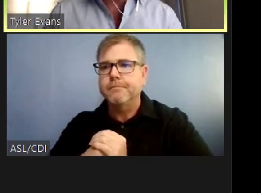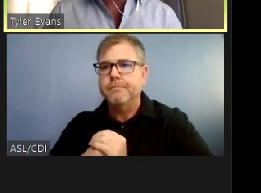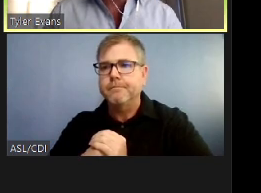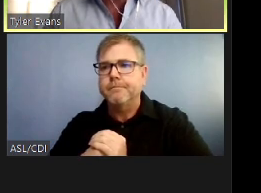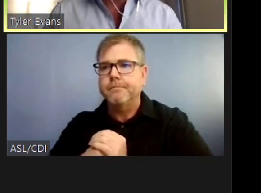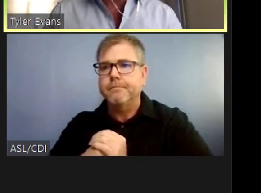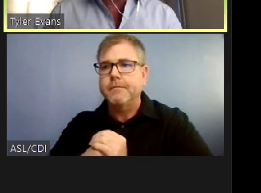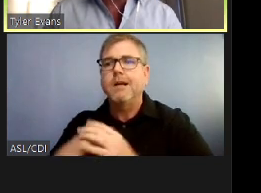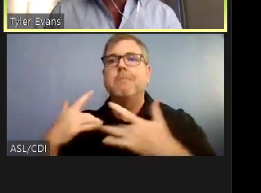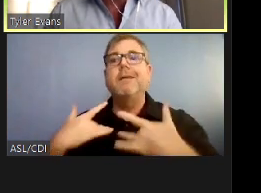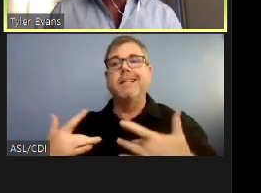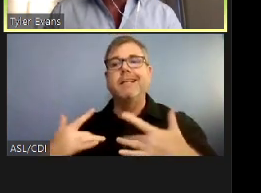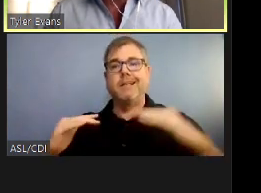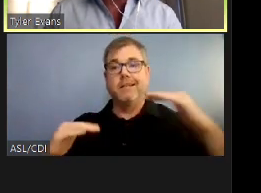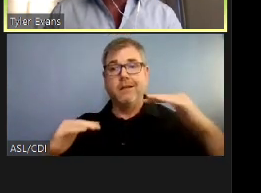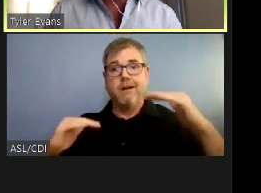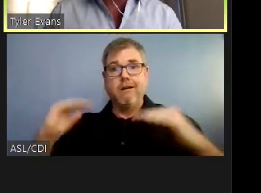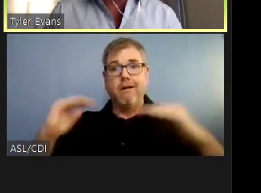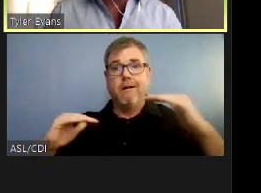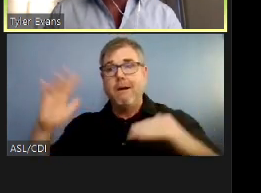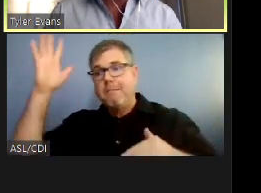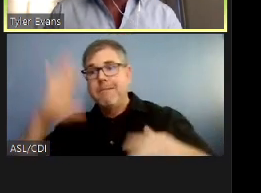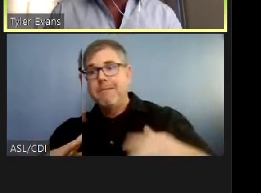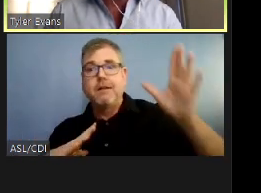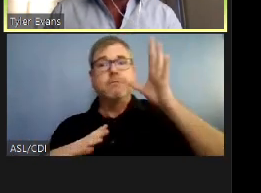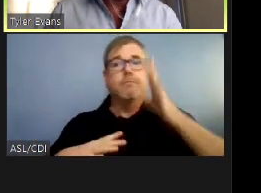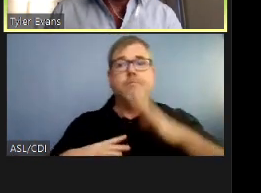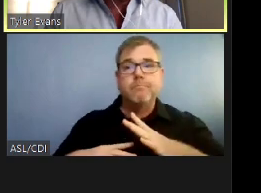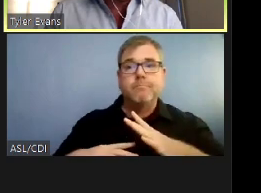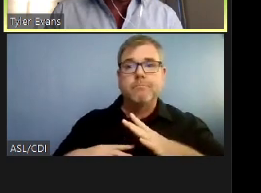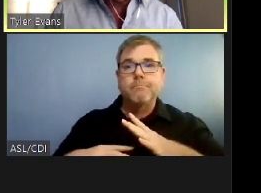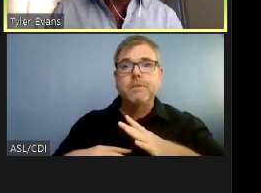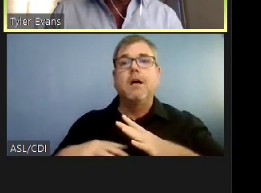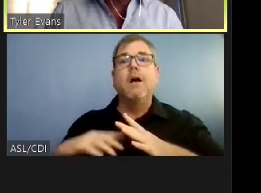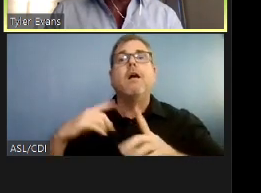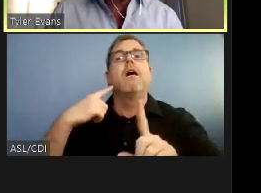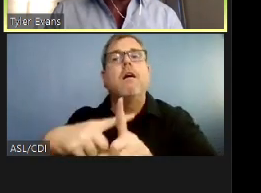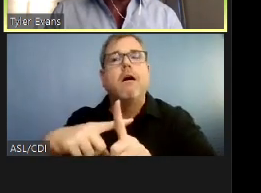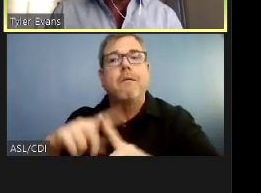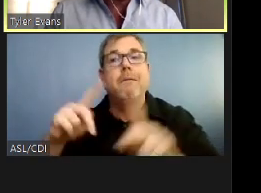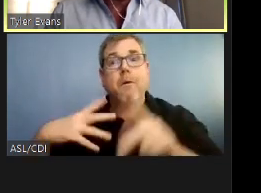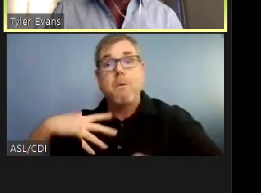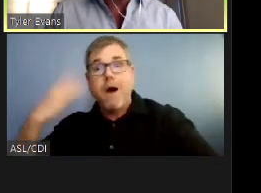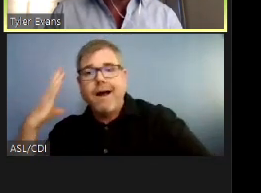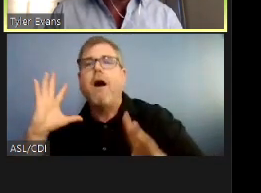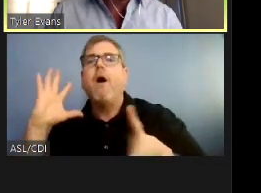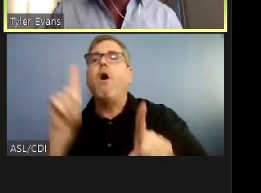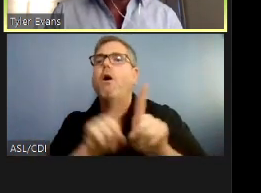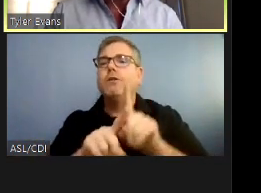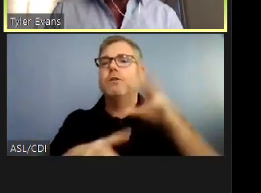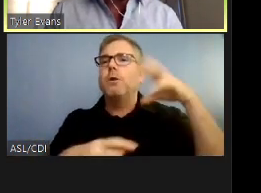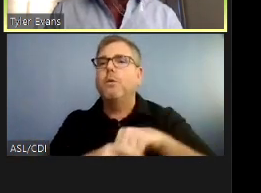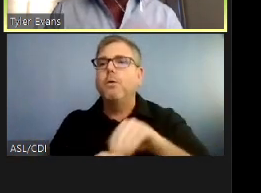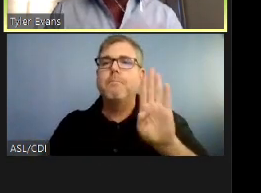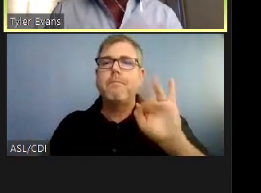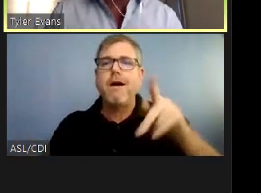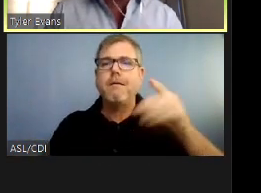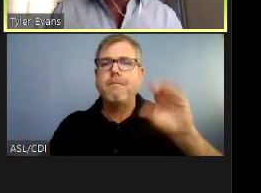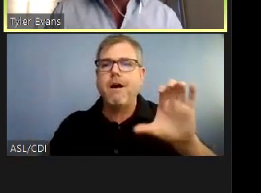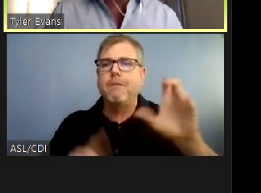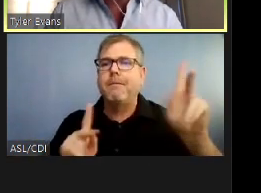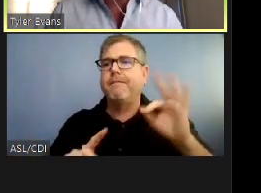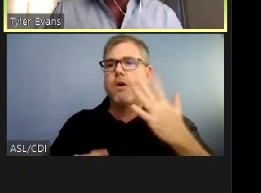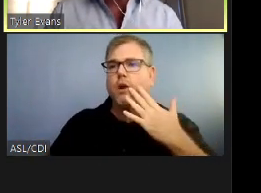So safety is thought to be very very rigorous in these study designs, and again